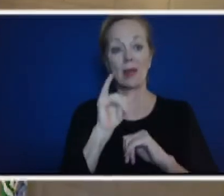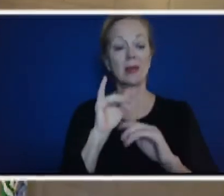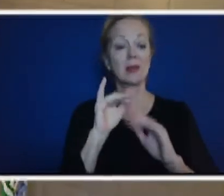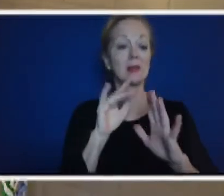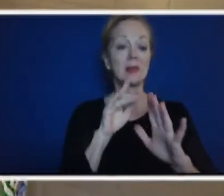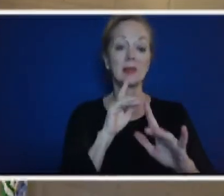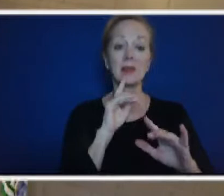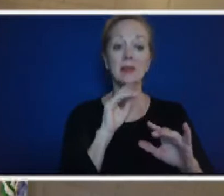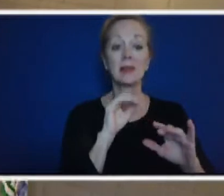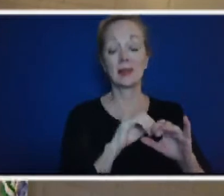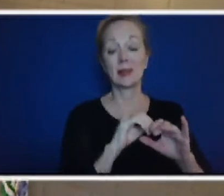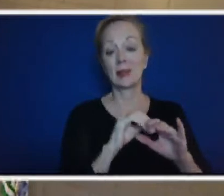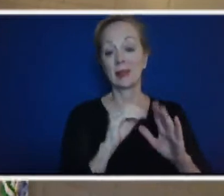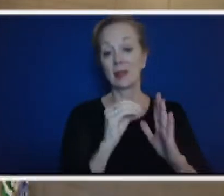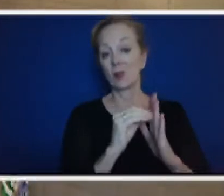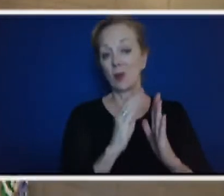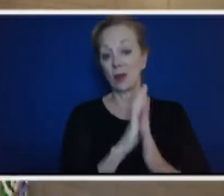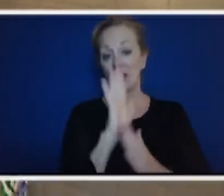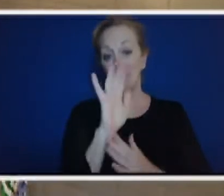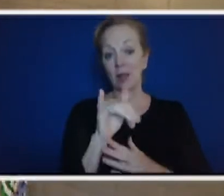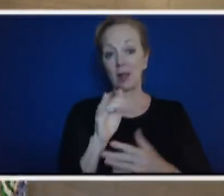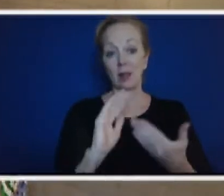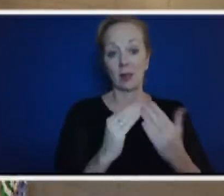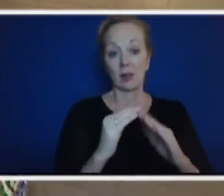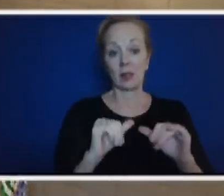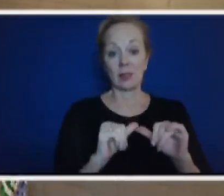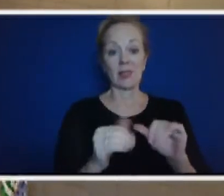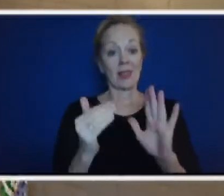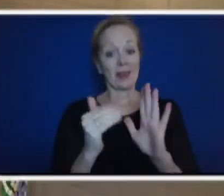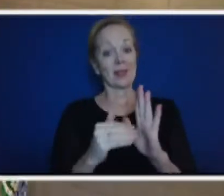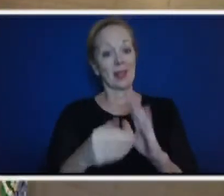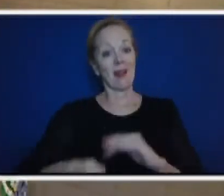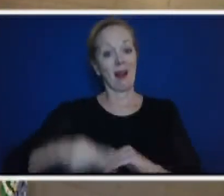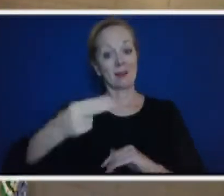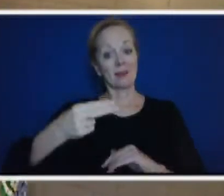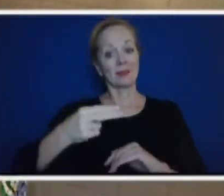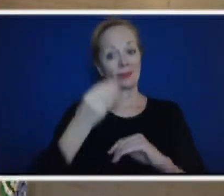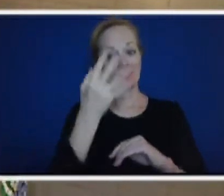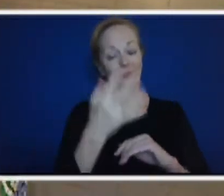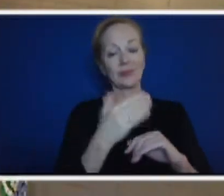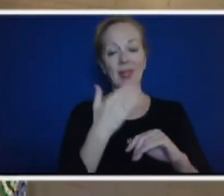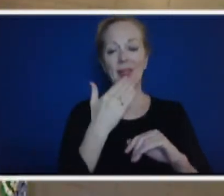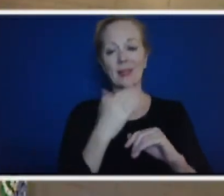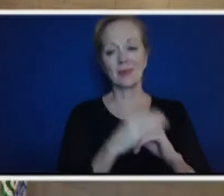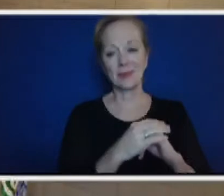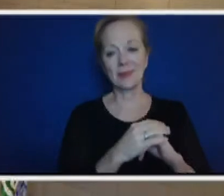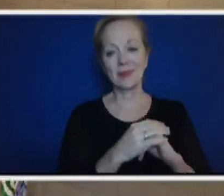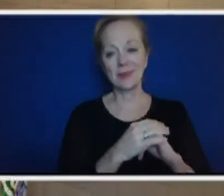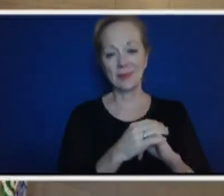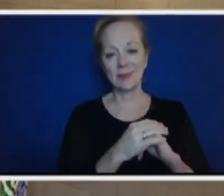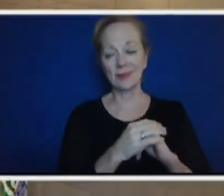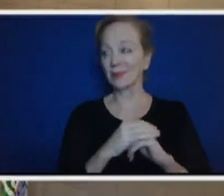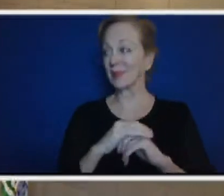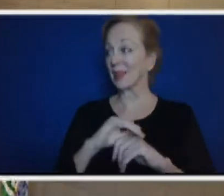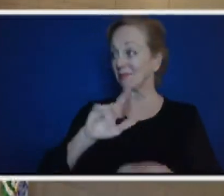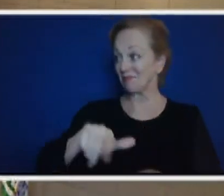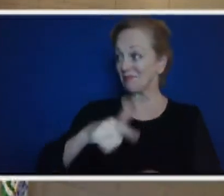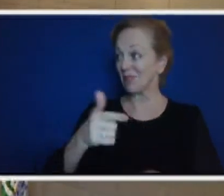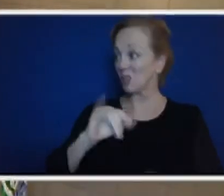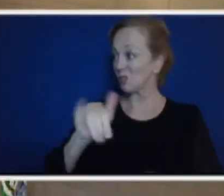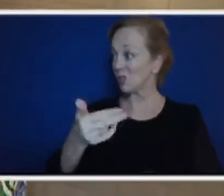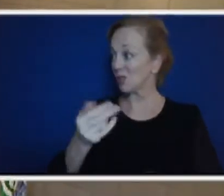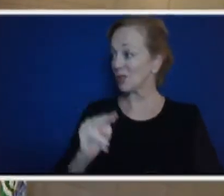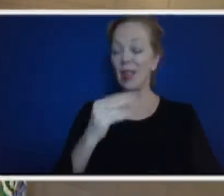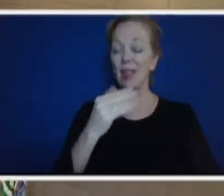in the record that the community is still against that height. Thank you. Ms. Johnson? Thank you, Mayor Pro